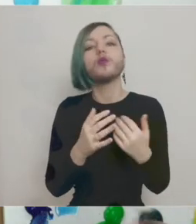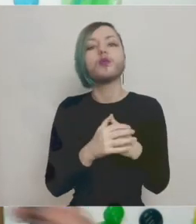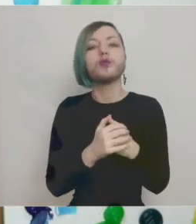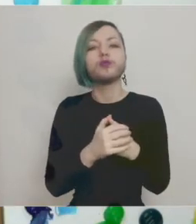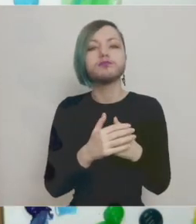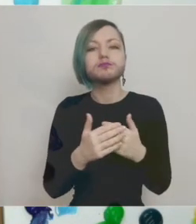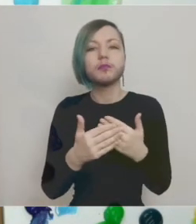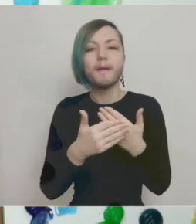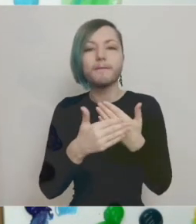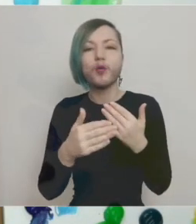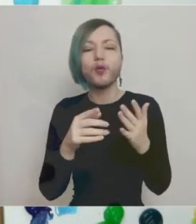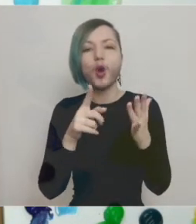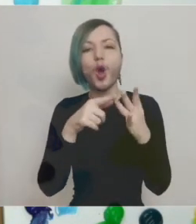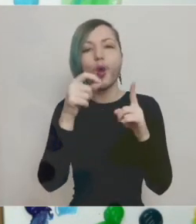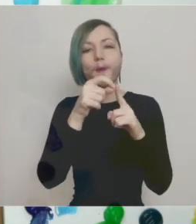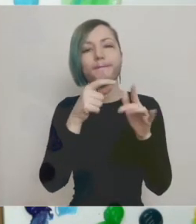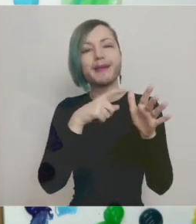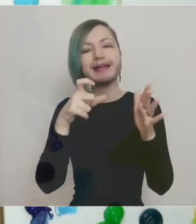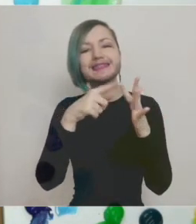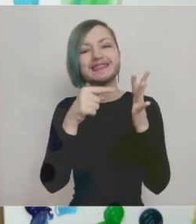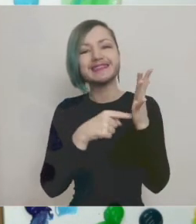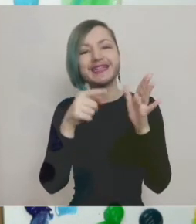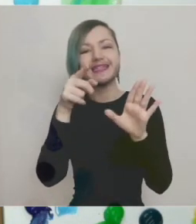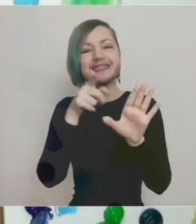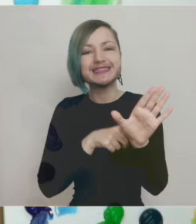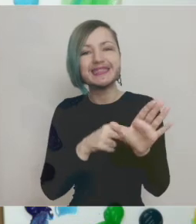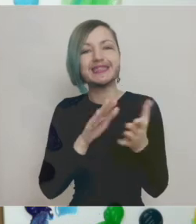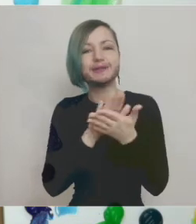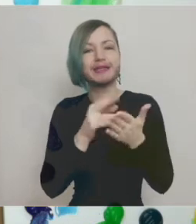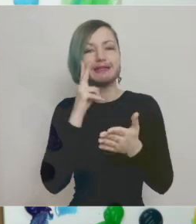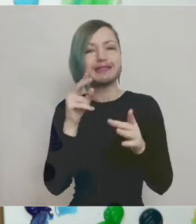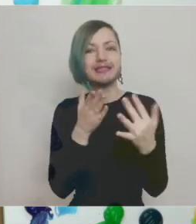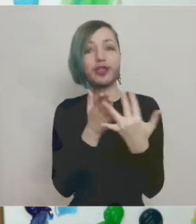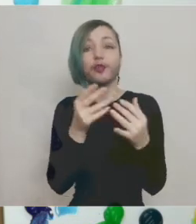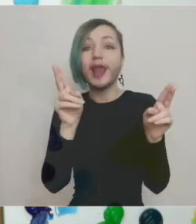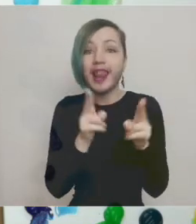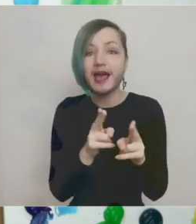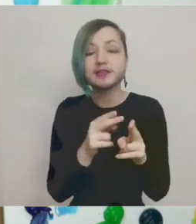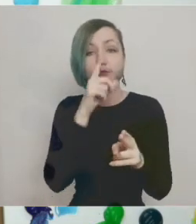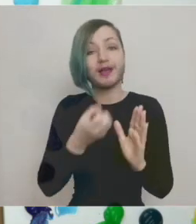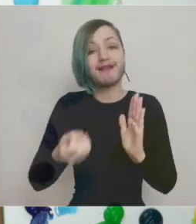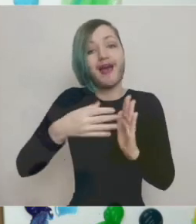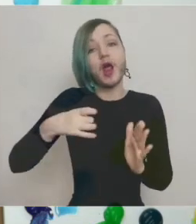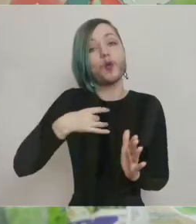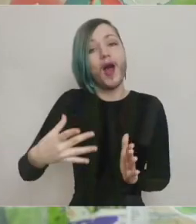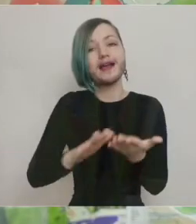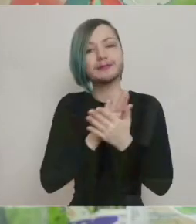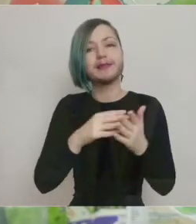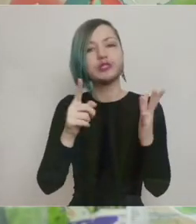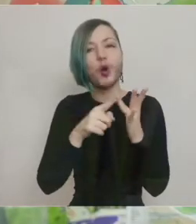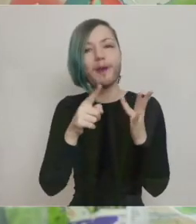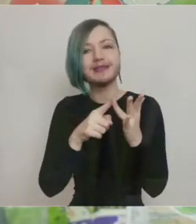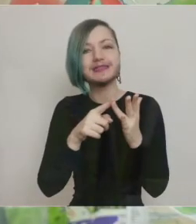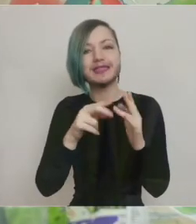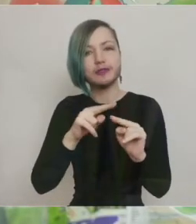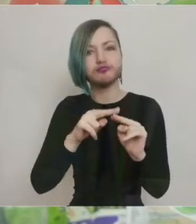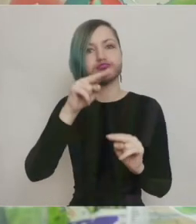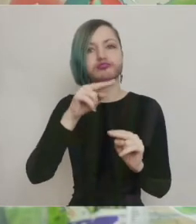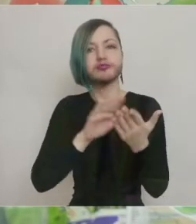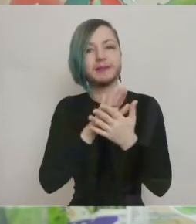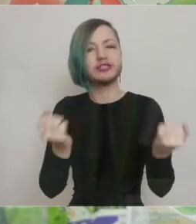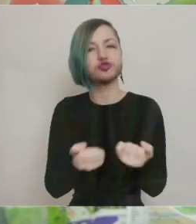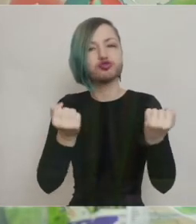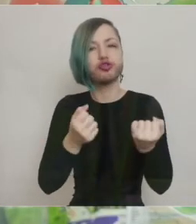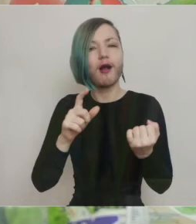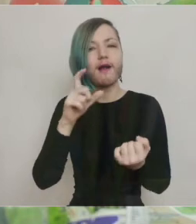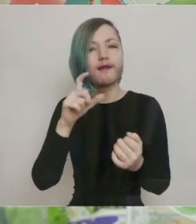just increase the opacity, then you can add a bit of white, and that will take your opacity up and kind of make it